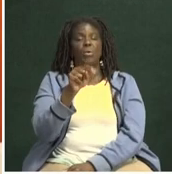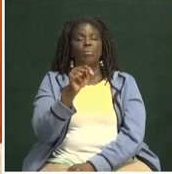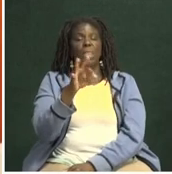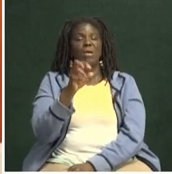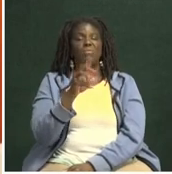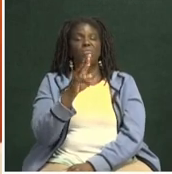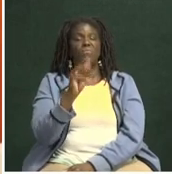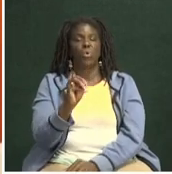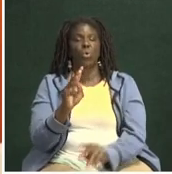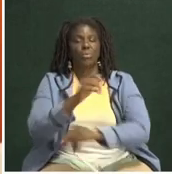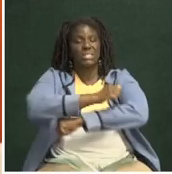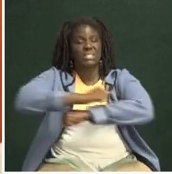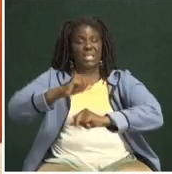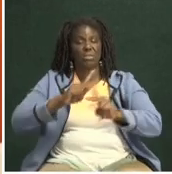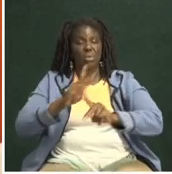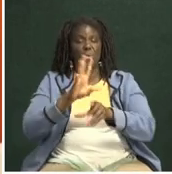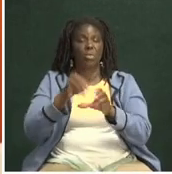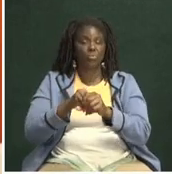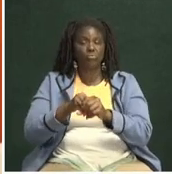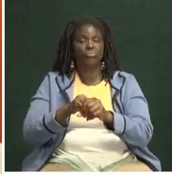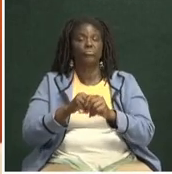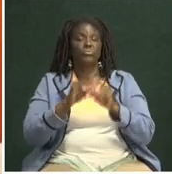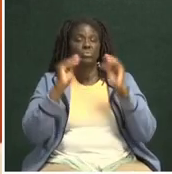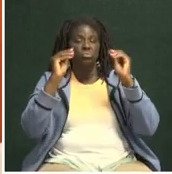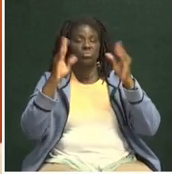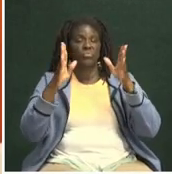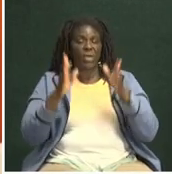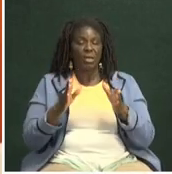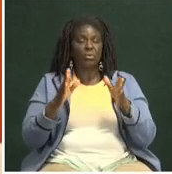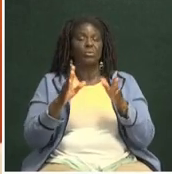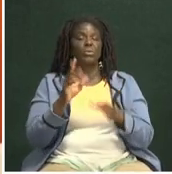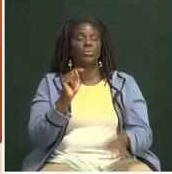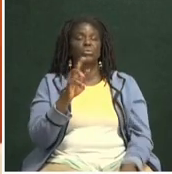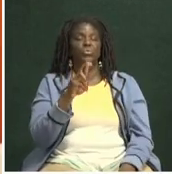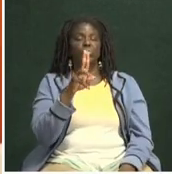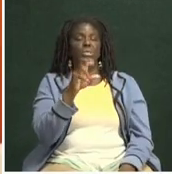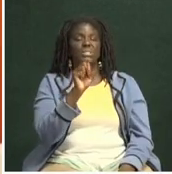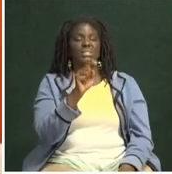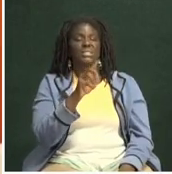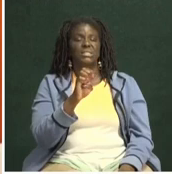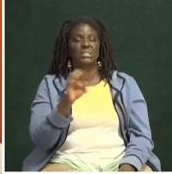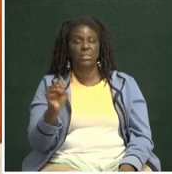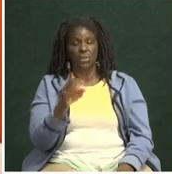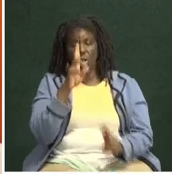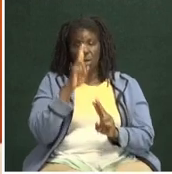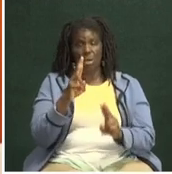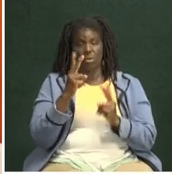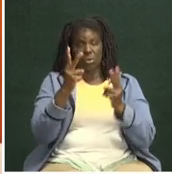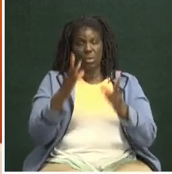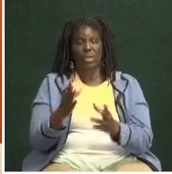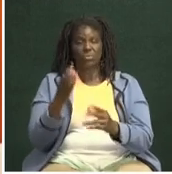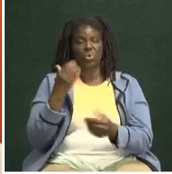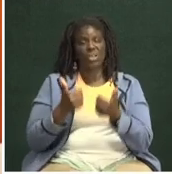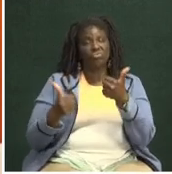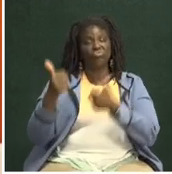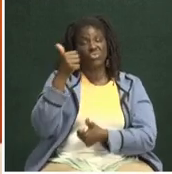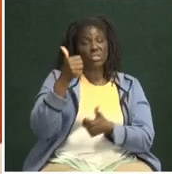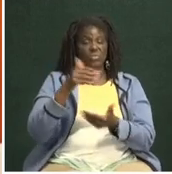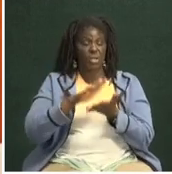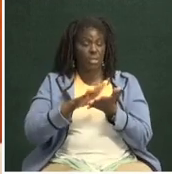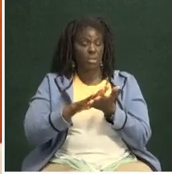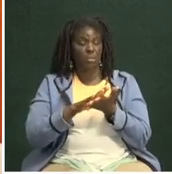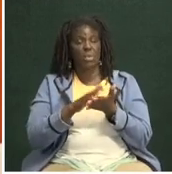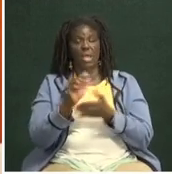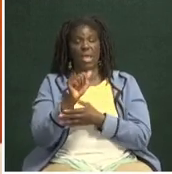participants that includes faculty and trustee representatives, honored guests, and chief academic and administrative